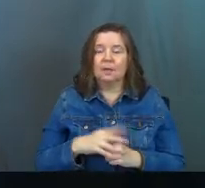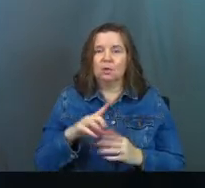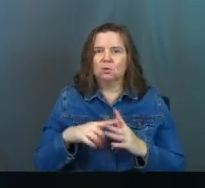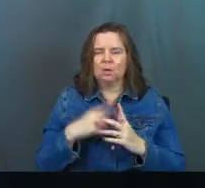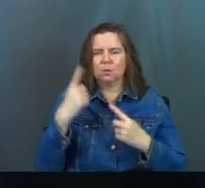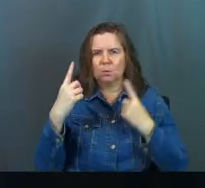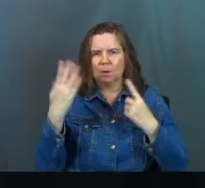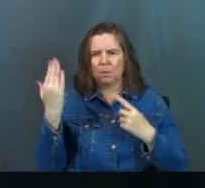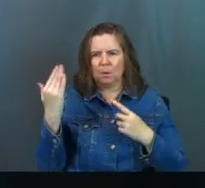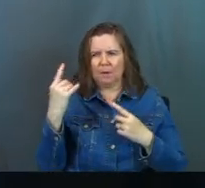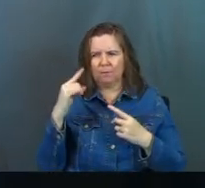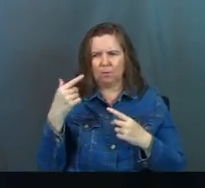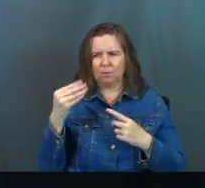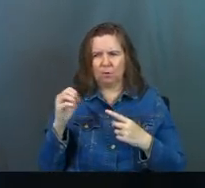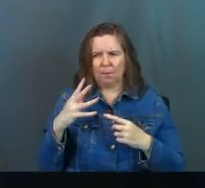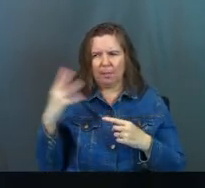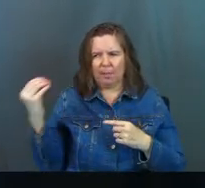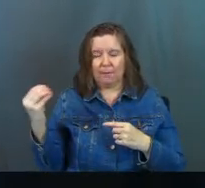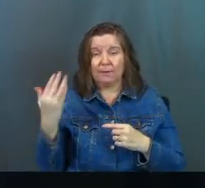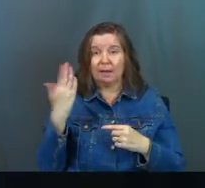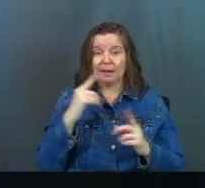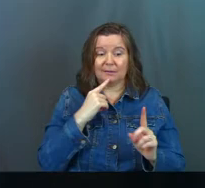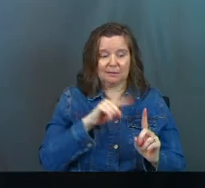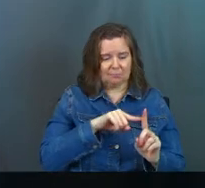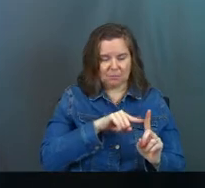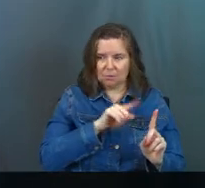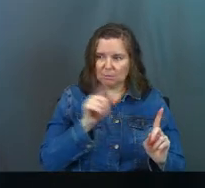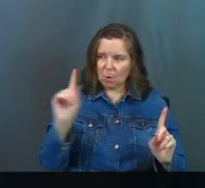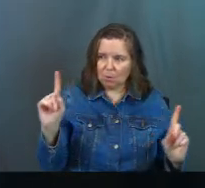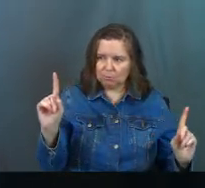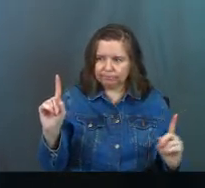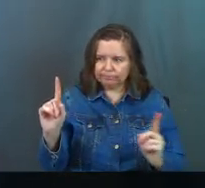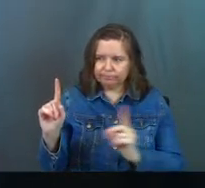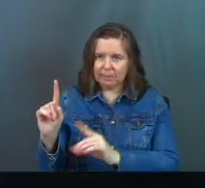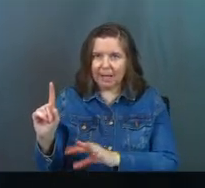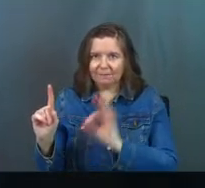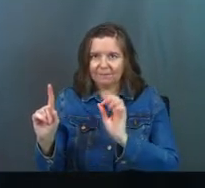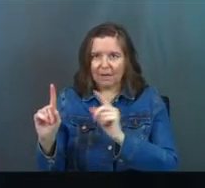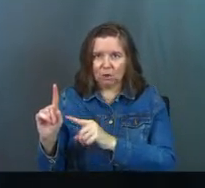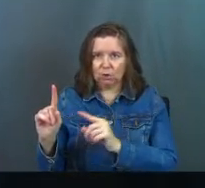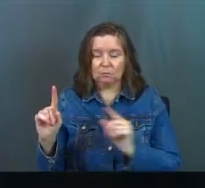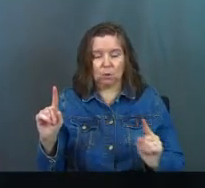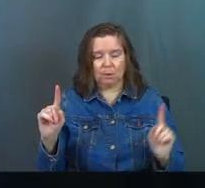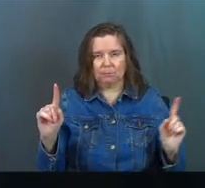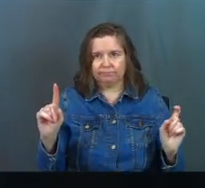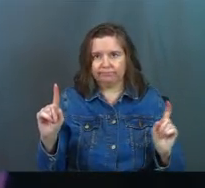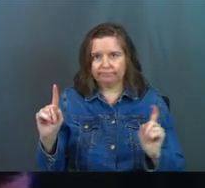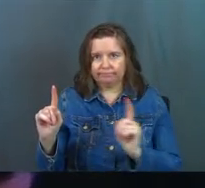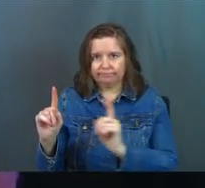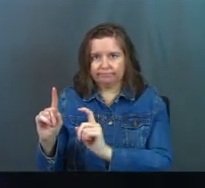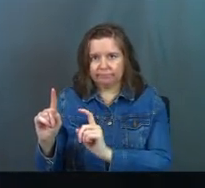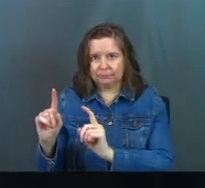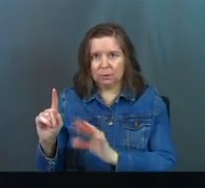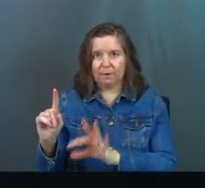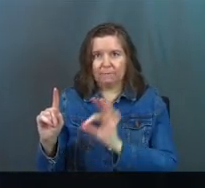And you start to wonder why. And God says, go and find her. And so he goes to find